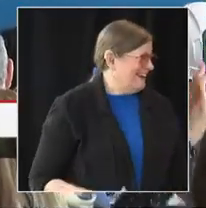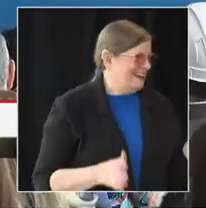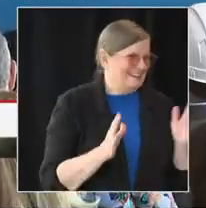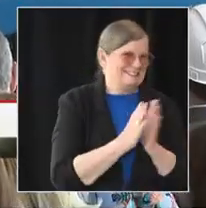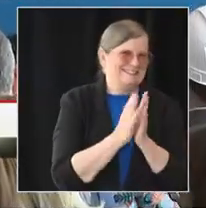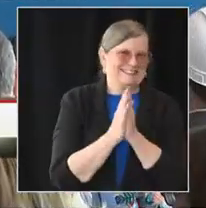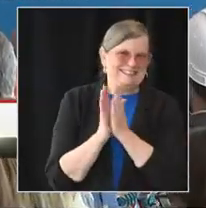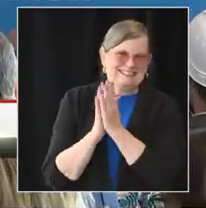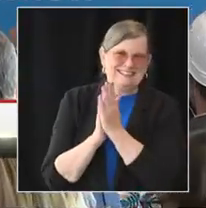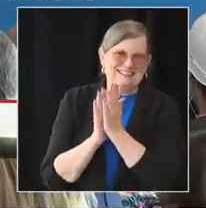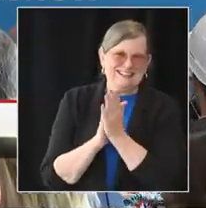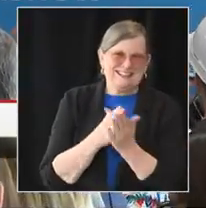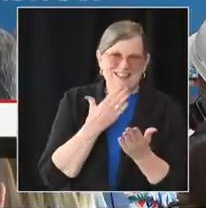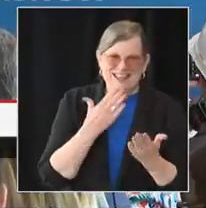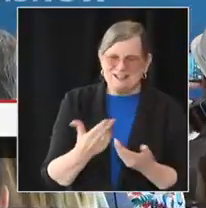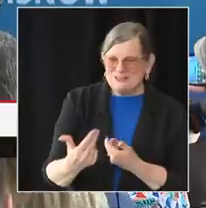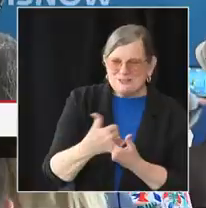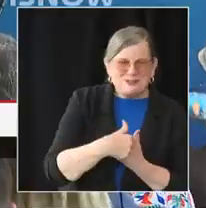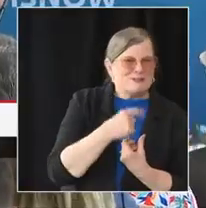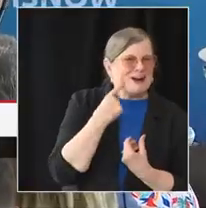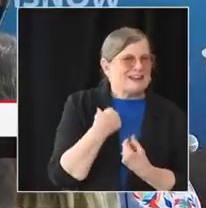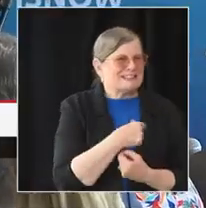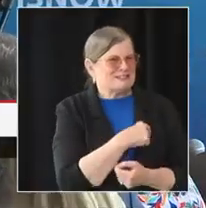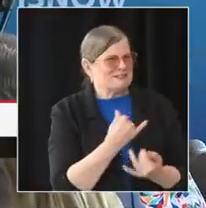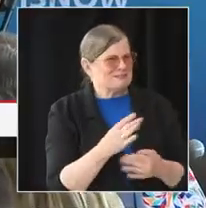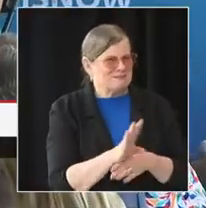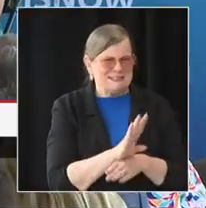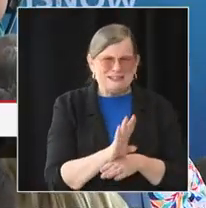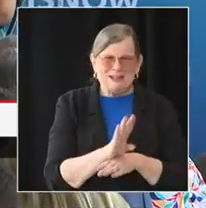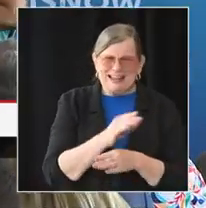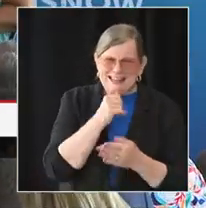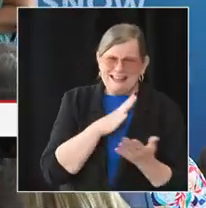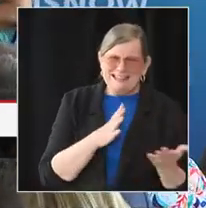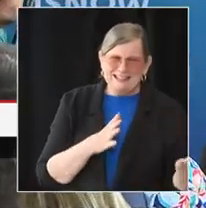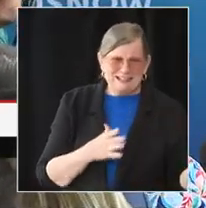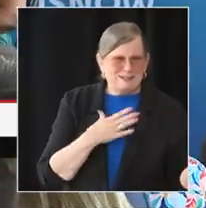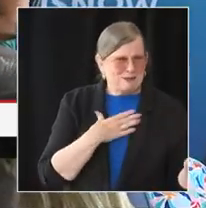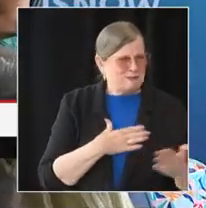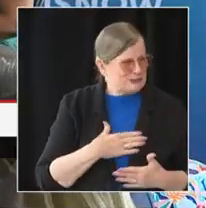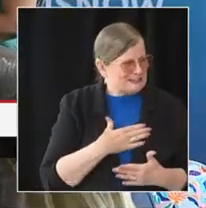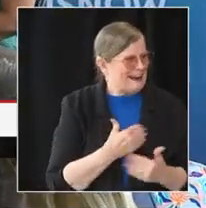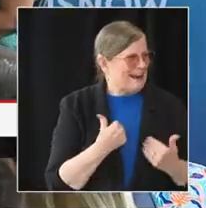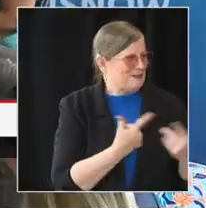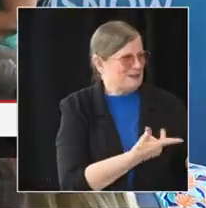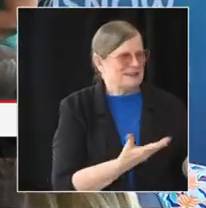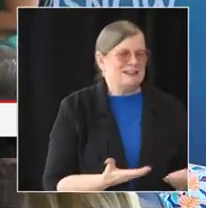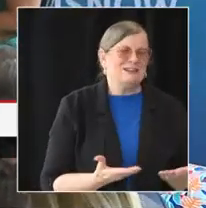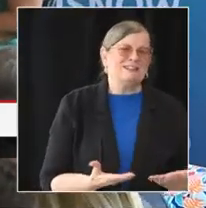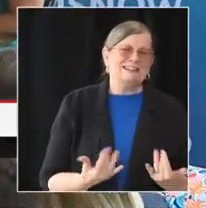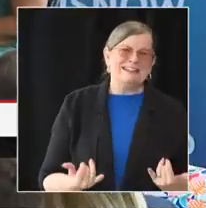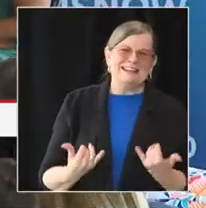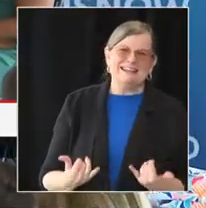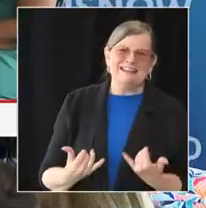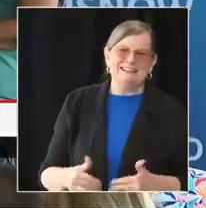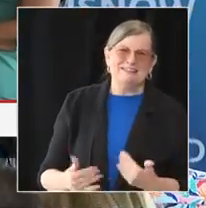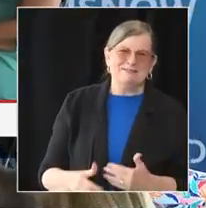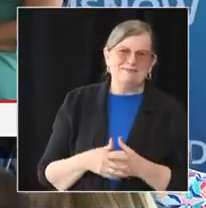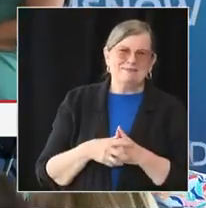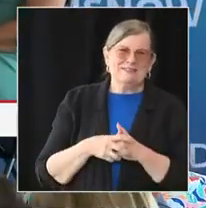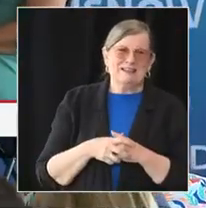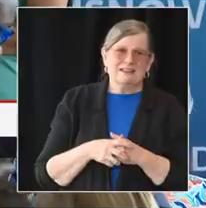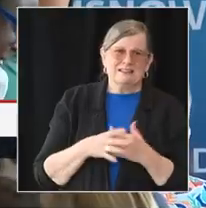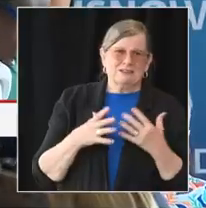morning. I know you have a busy schedule, but we appreciate you being here. So, lots to talk about.